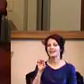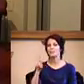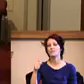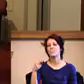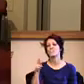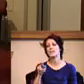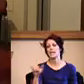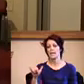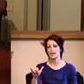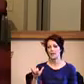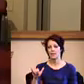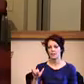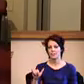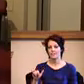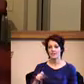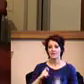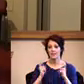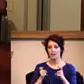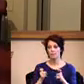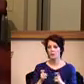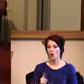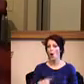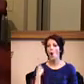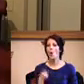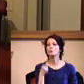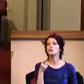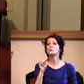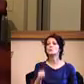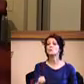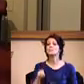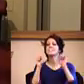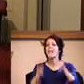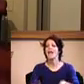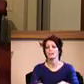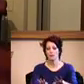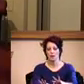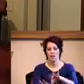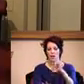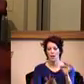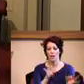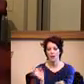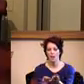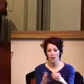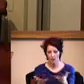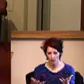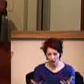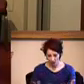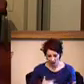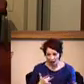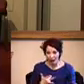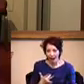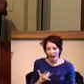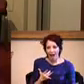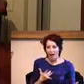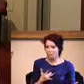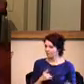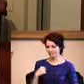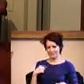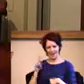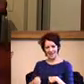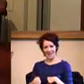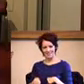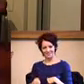can unwrap I can't unwrap it for you only you can unwrap it and that is the gift